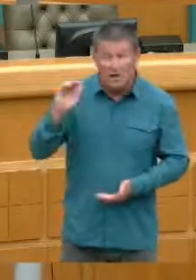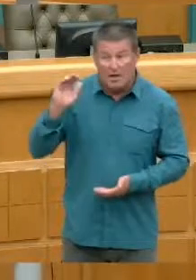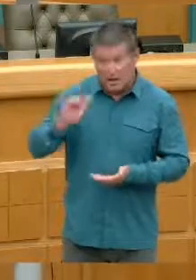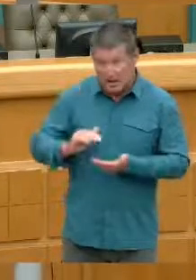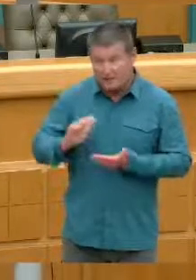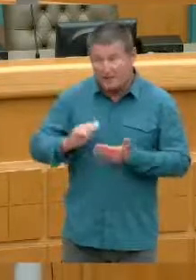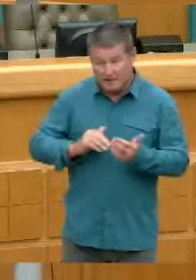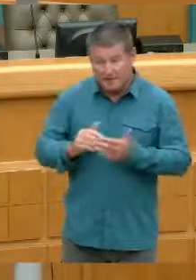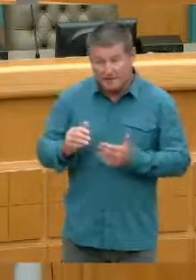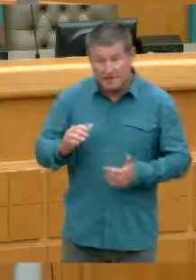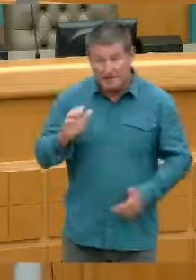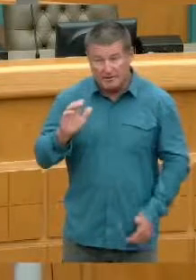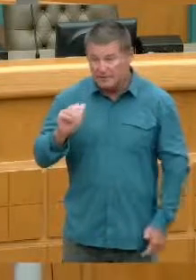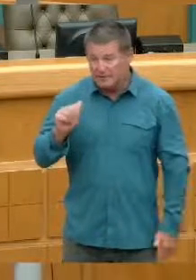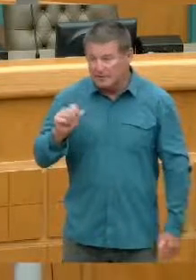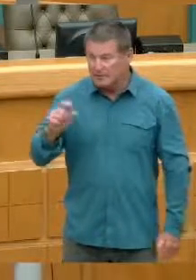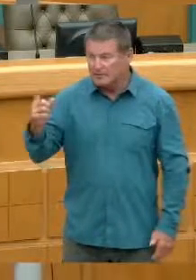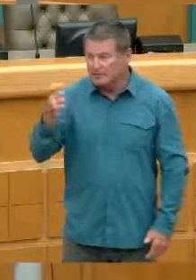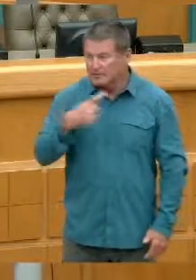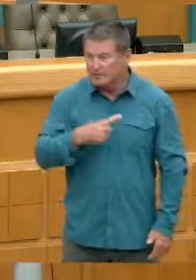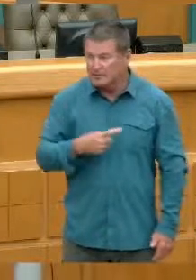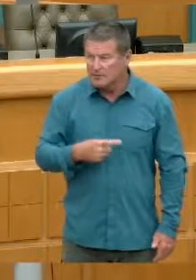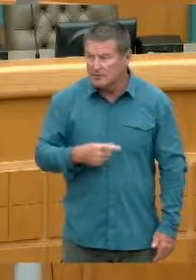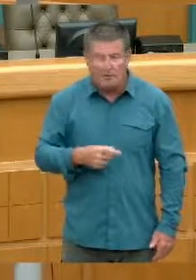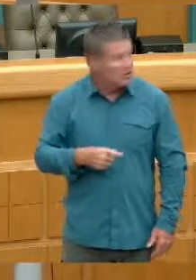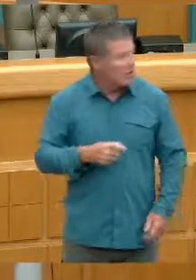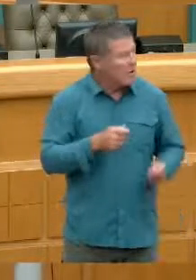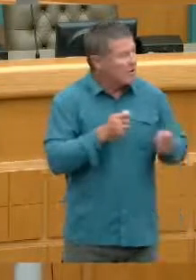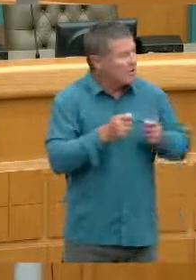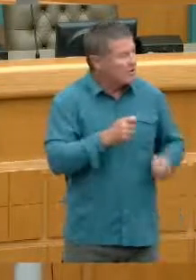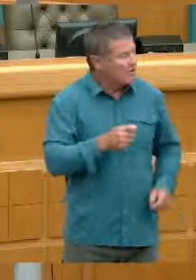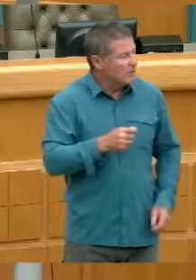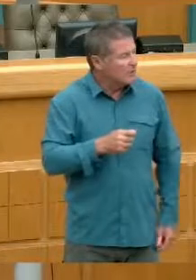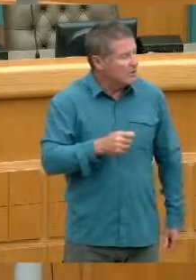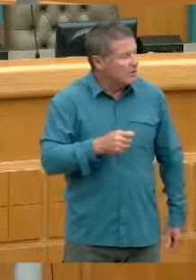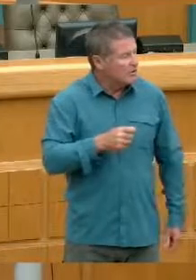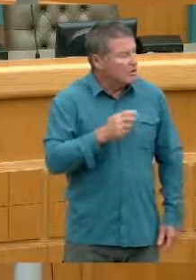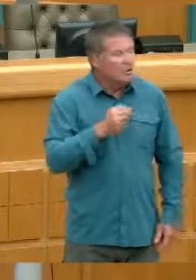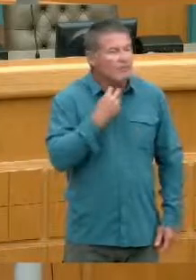been cases. Yes?